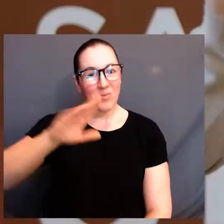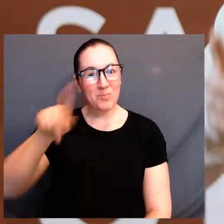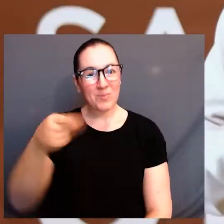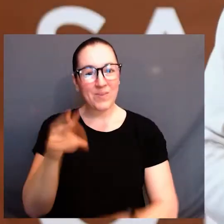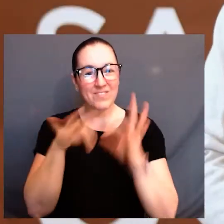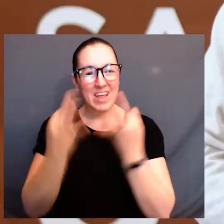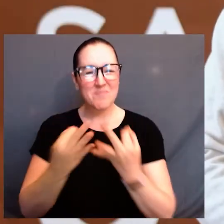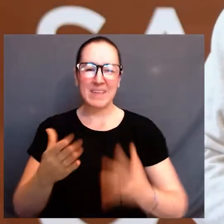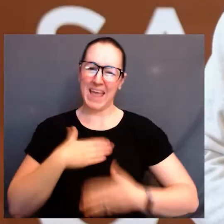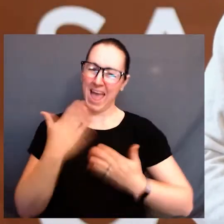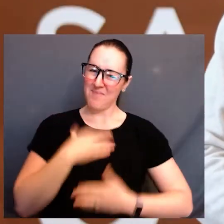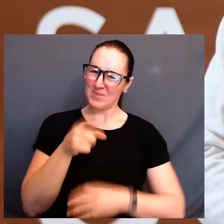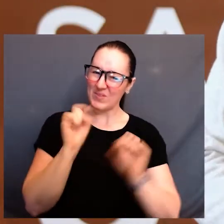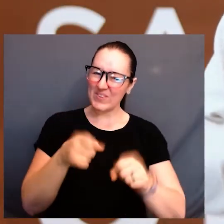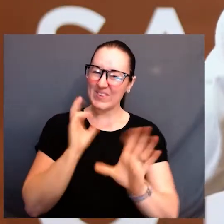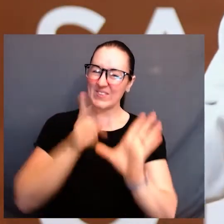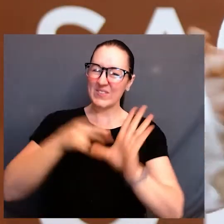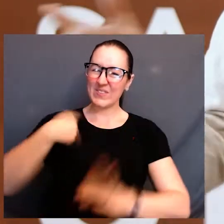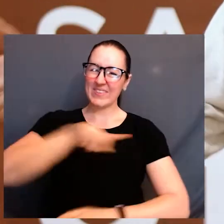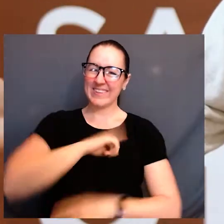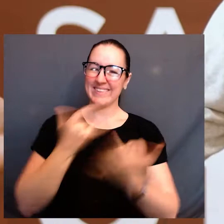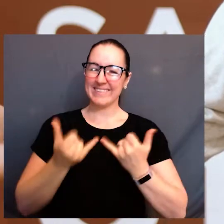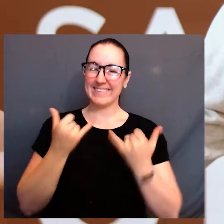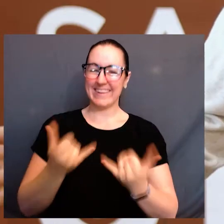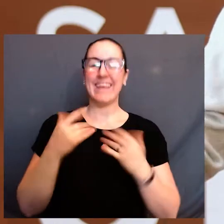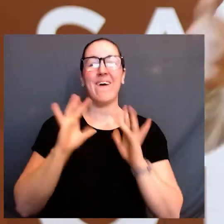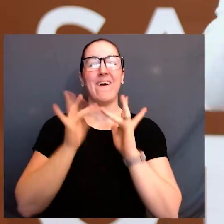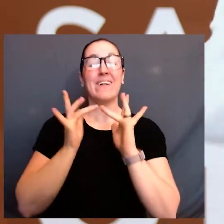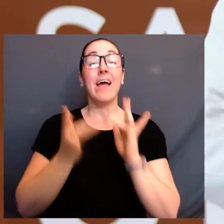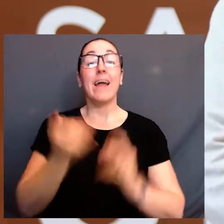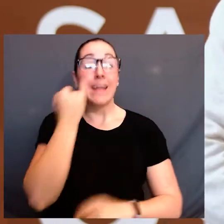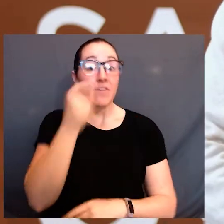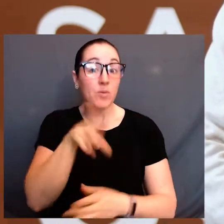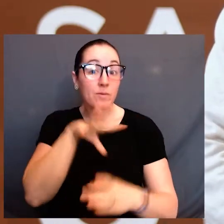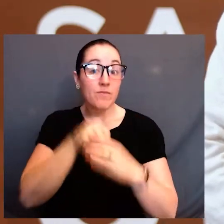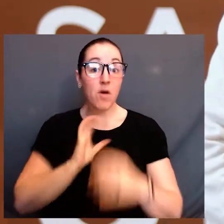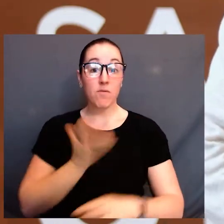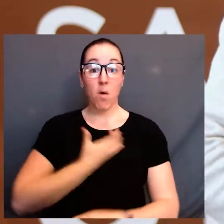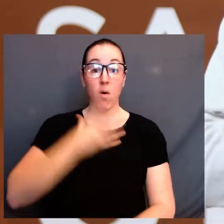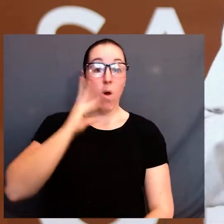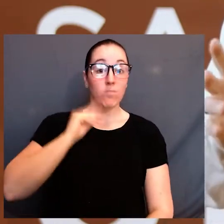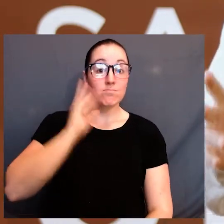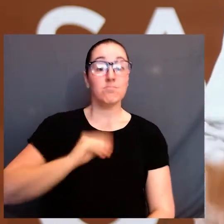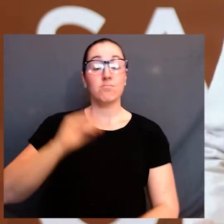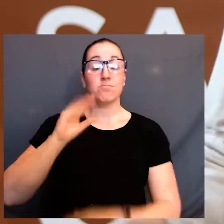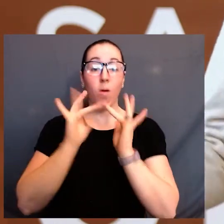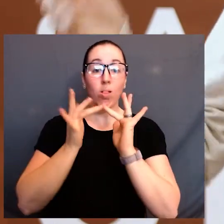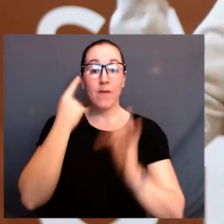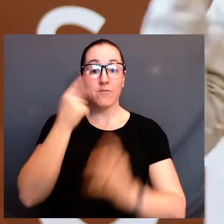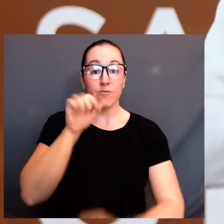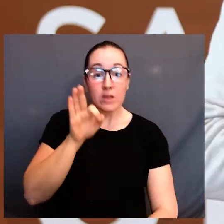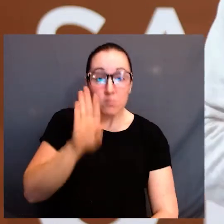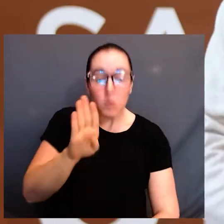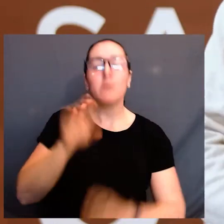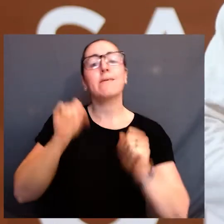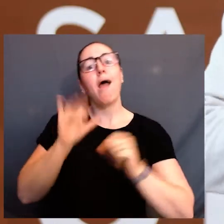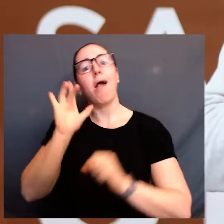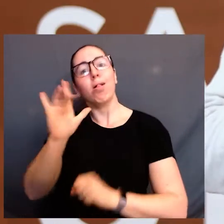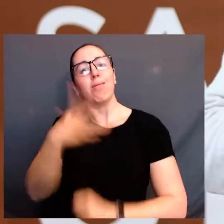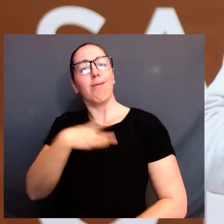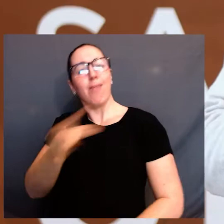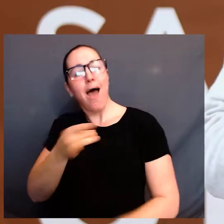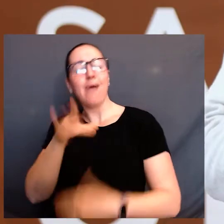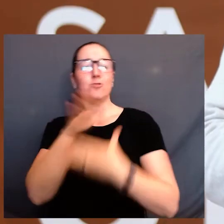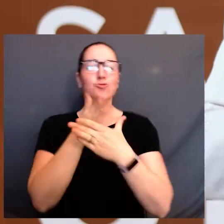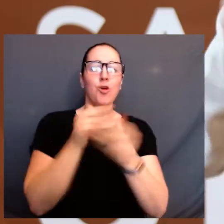Hello, Pure Heart family. So glad you could join us online today. Hey, if you're part of our online experience on Facebook, go ahead, click a like,